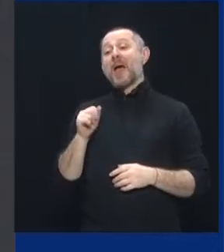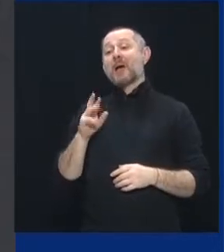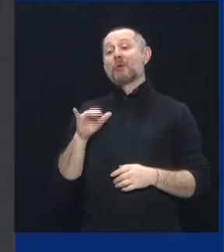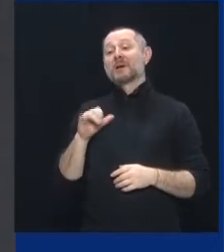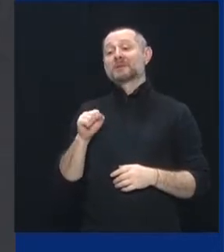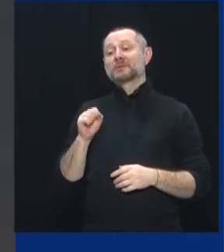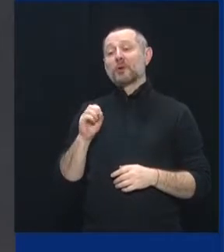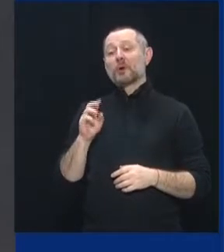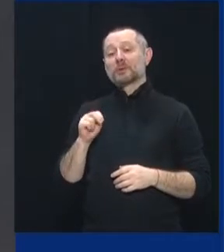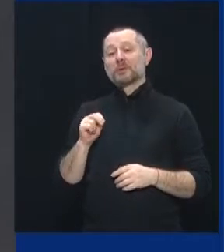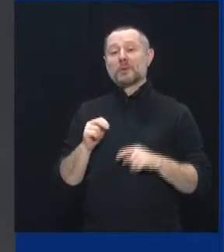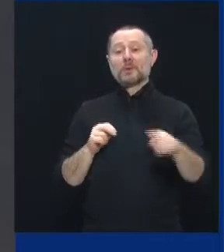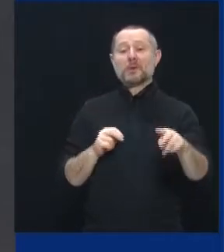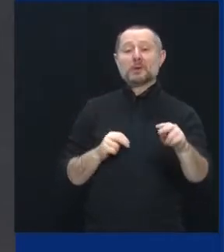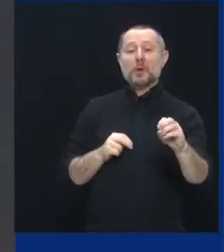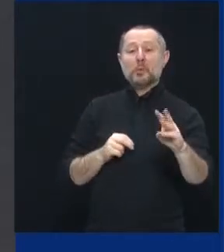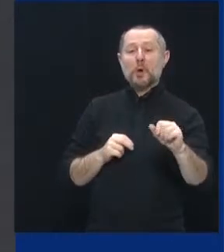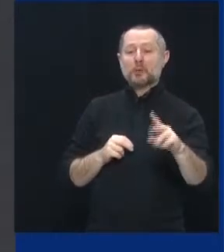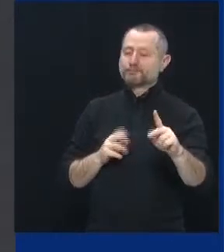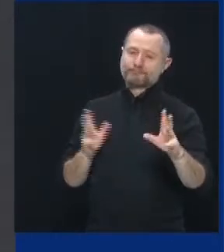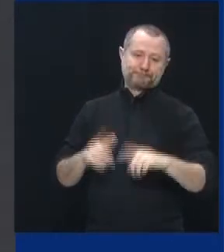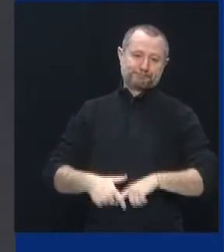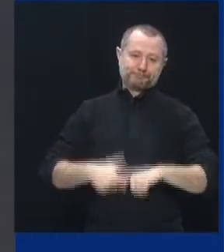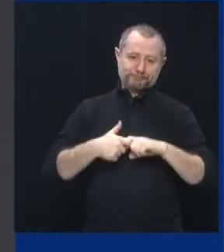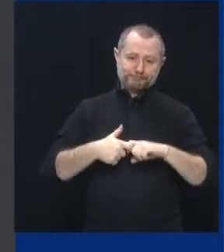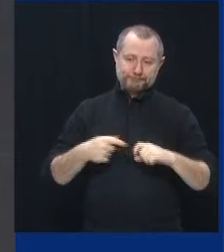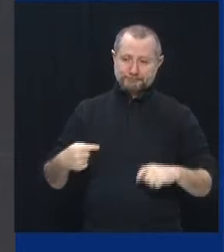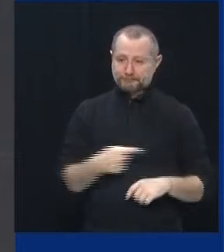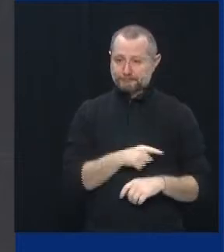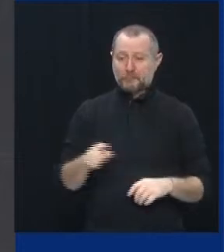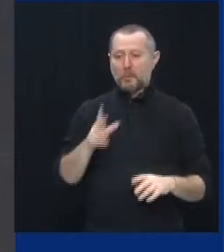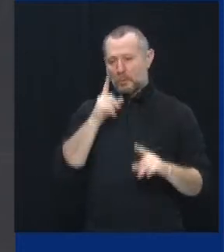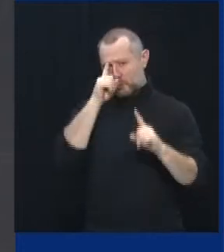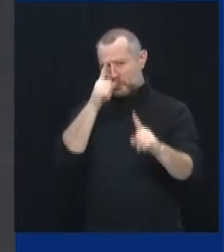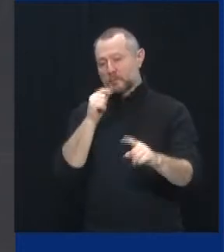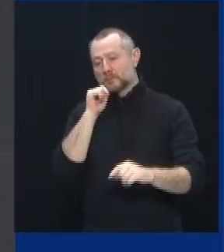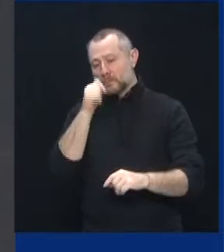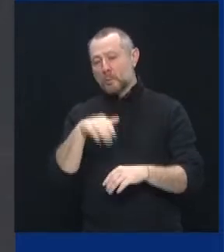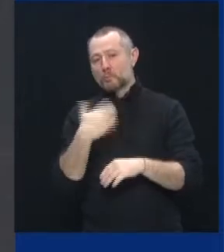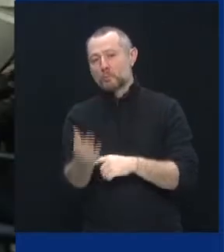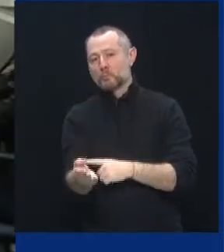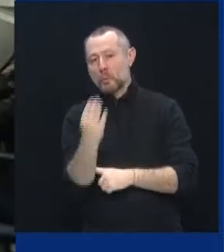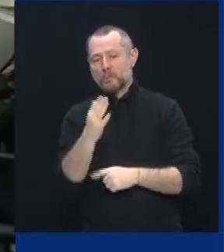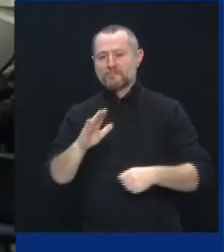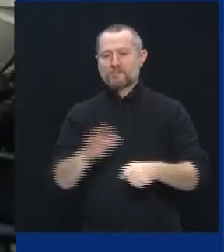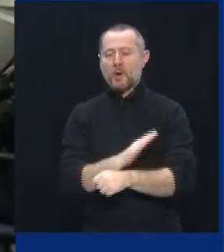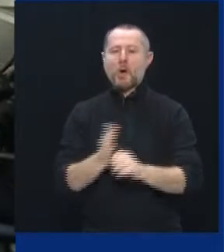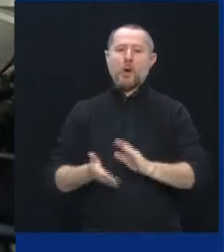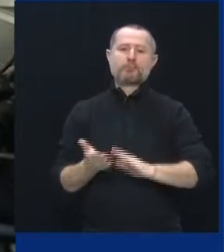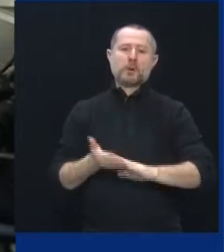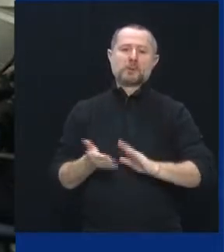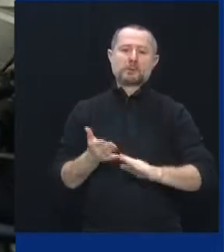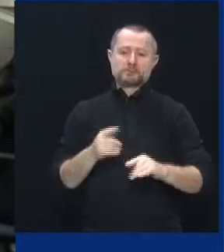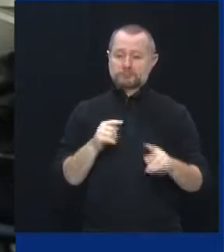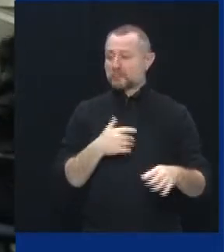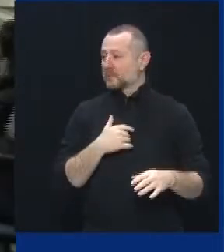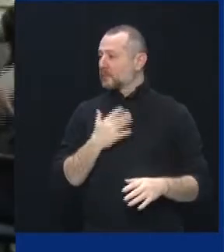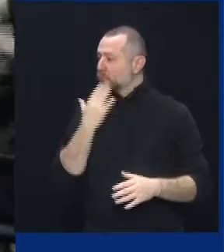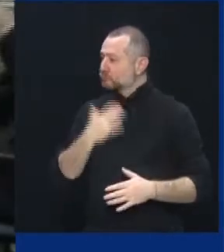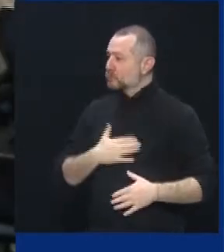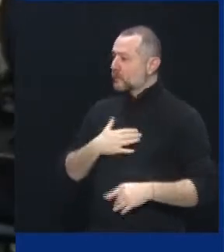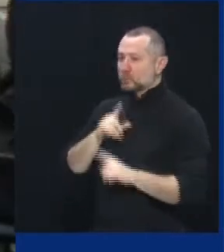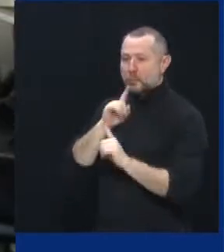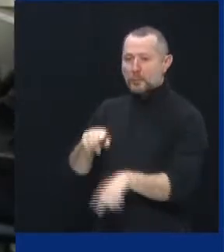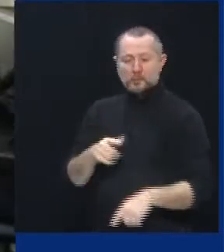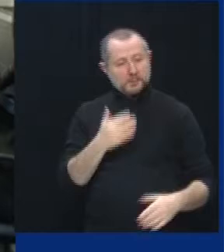have full service restored by tomorrow morning. And Governor, that's my report. Great. Thank you very much. Mr. Patrick